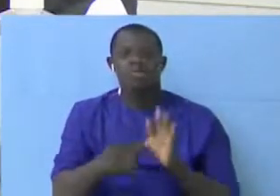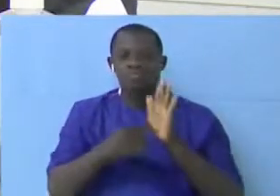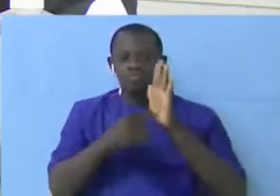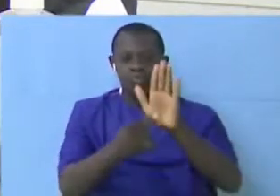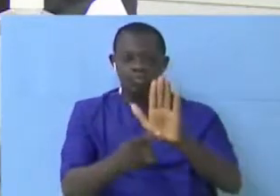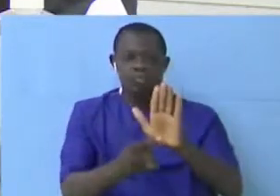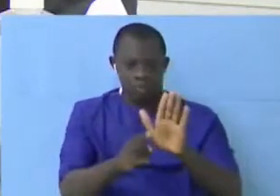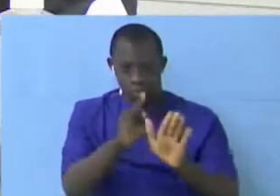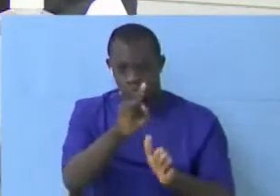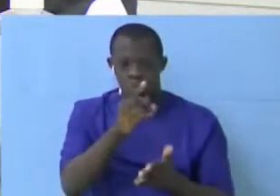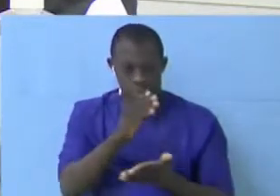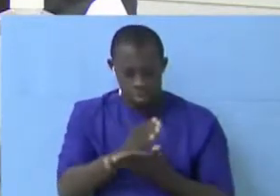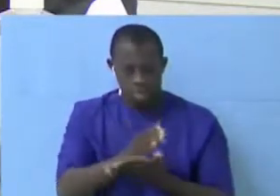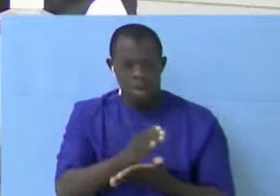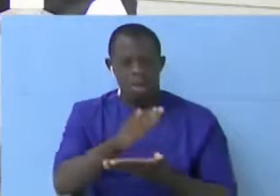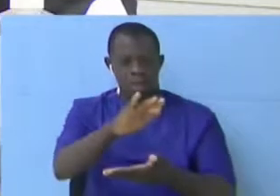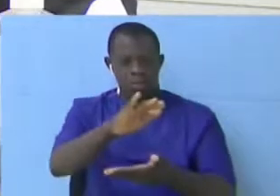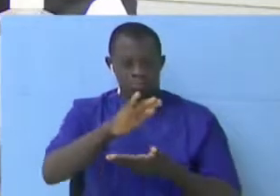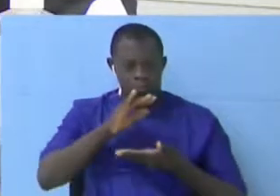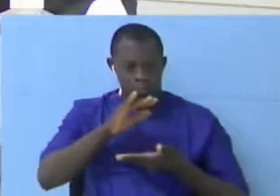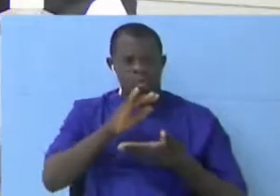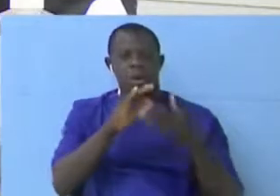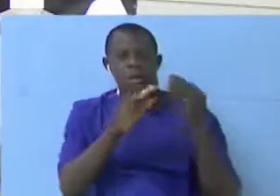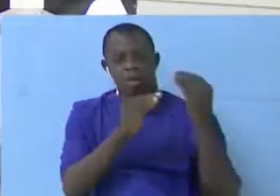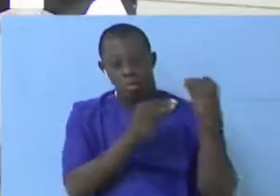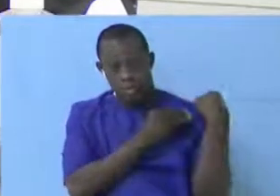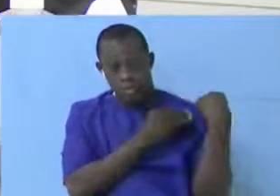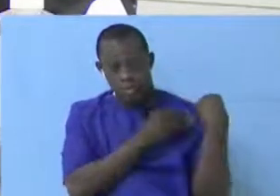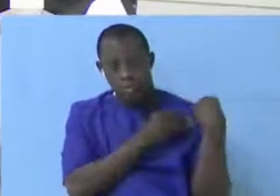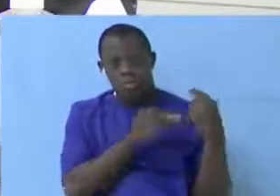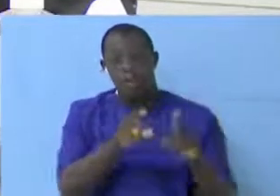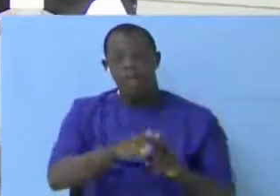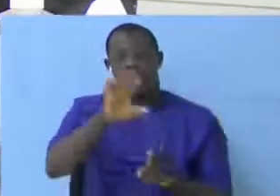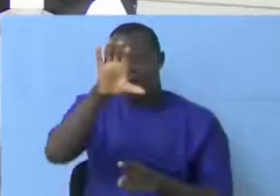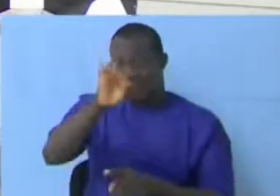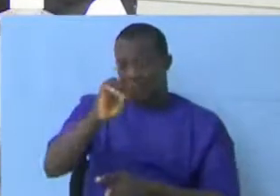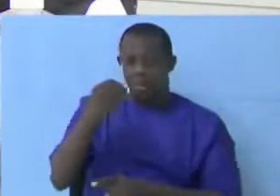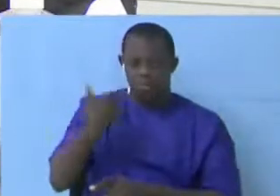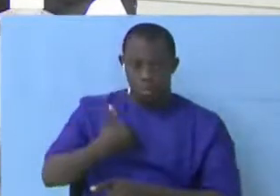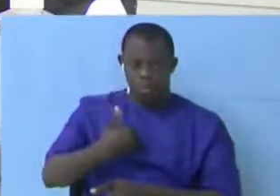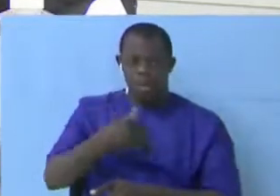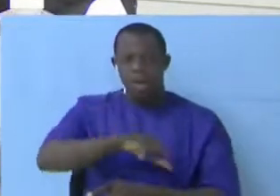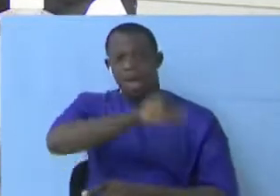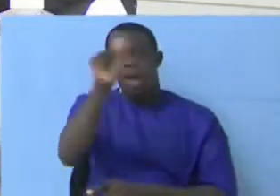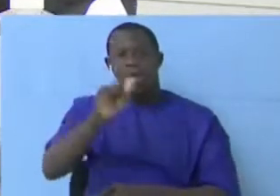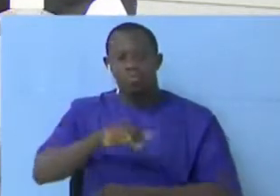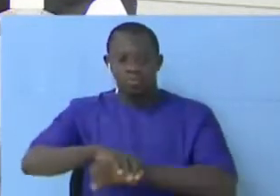indicating that you have taken charge of these 50 people and brought them to Banjul.